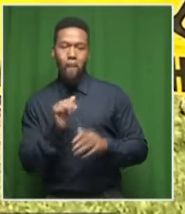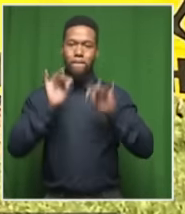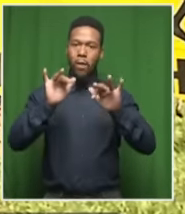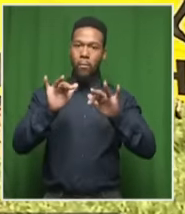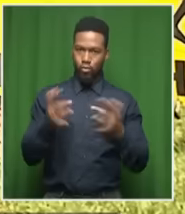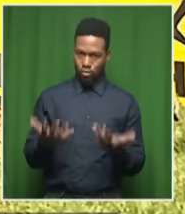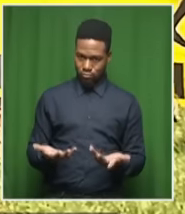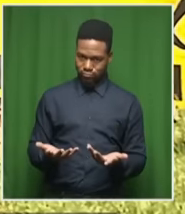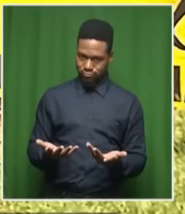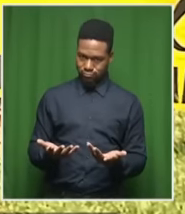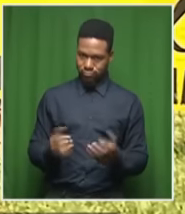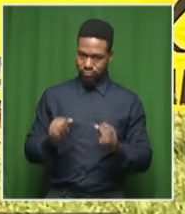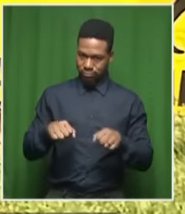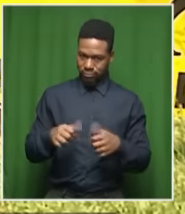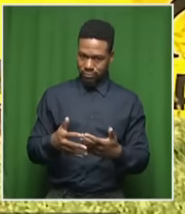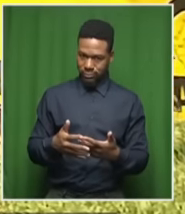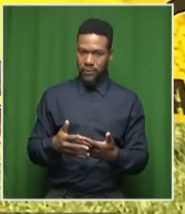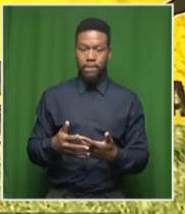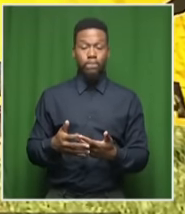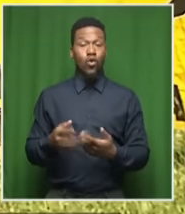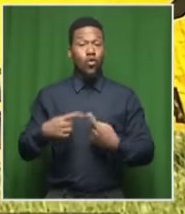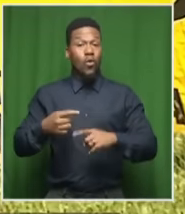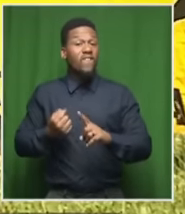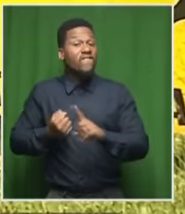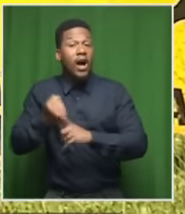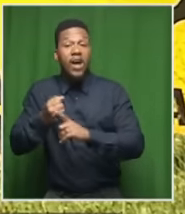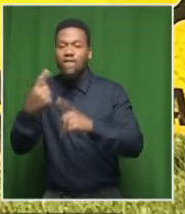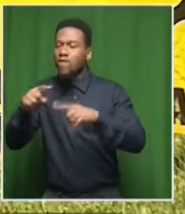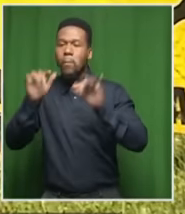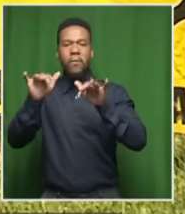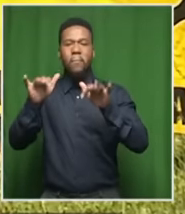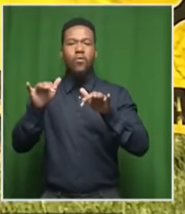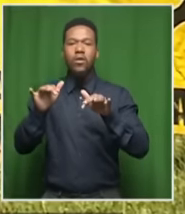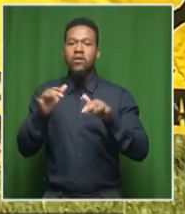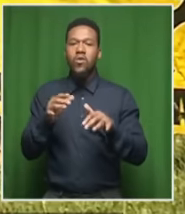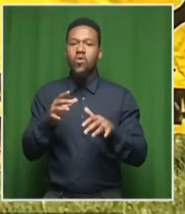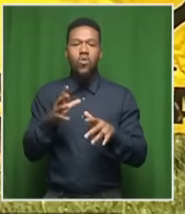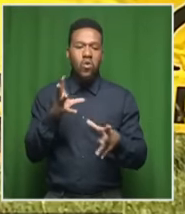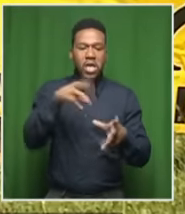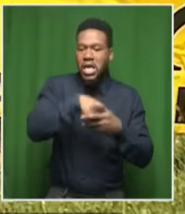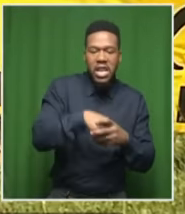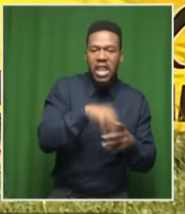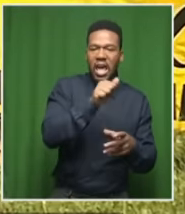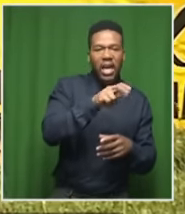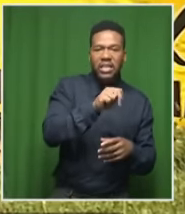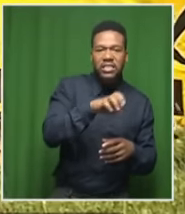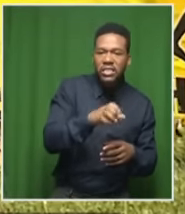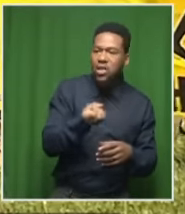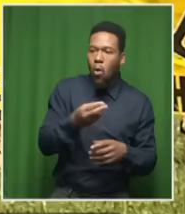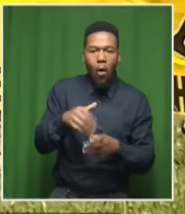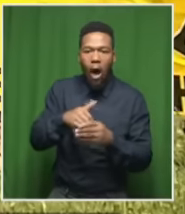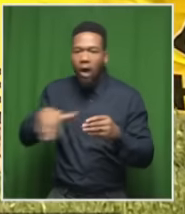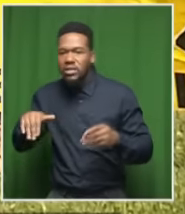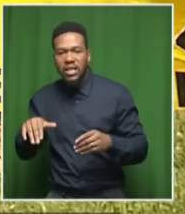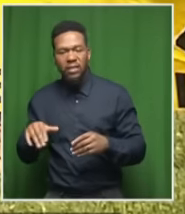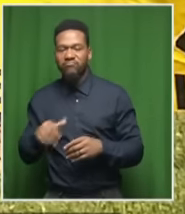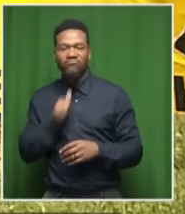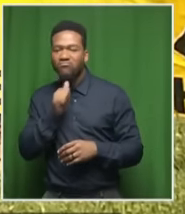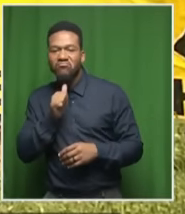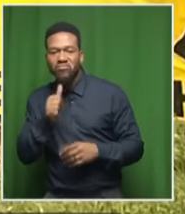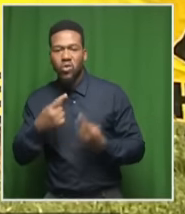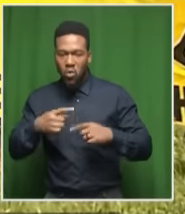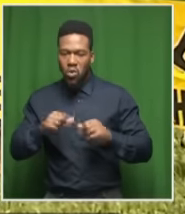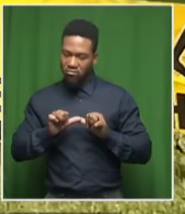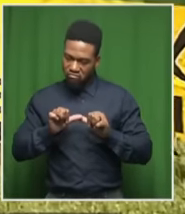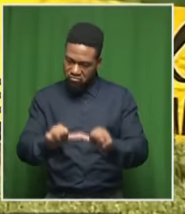So whether we are in the ANC or not in the ANC, it's not here, not there. But we still subscribe that we are members of uMkhonto weSizwe military